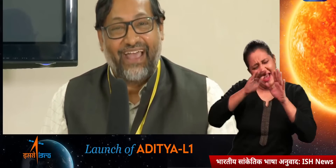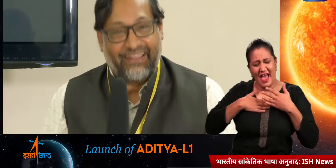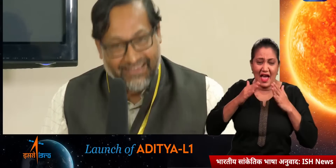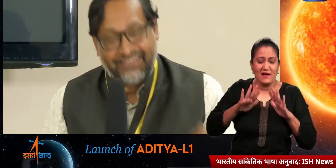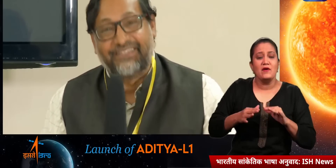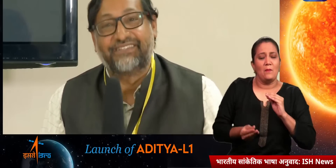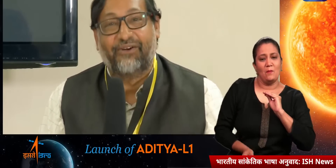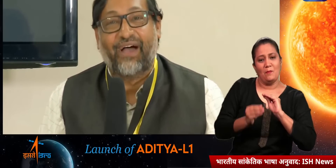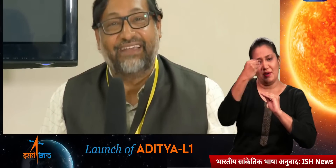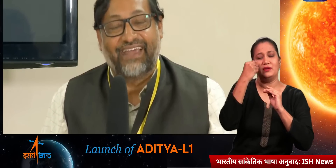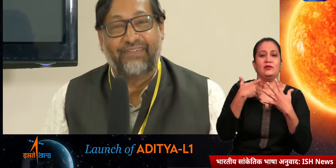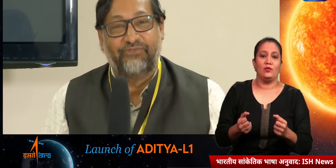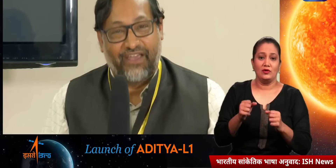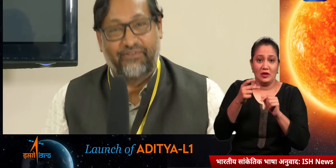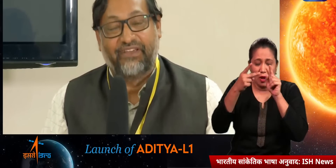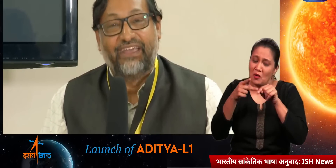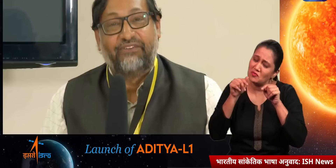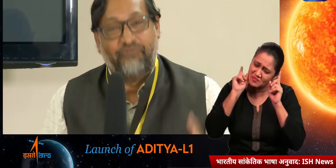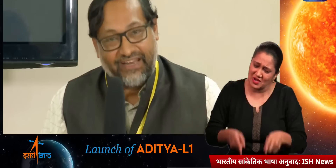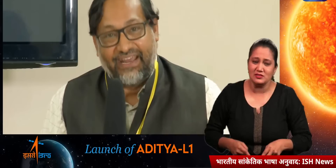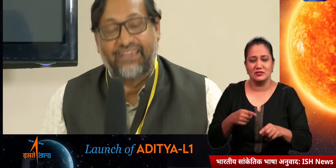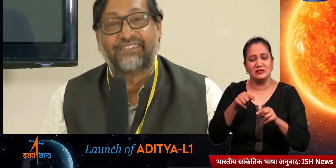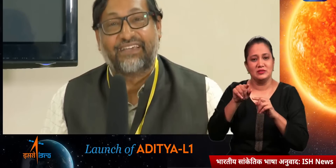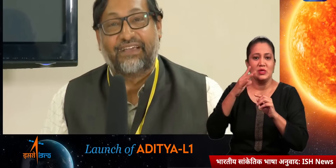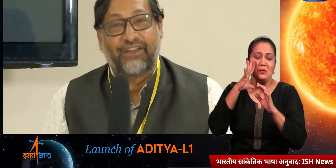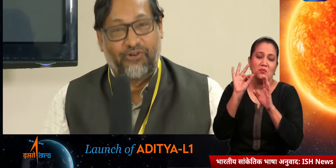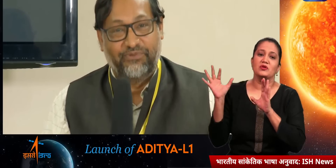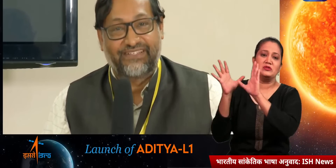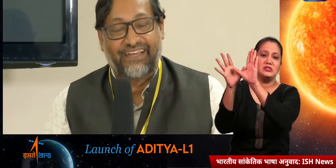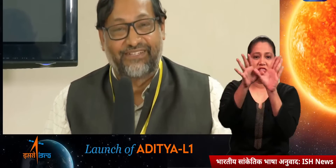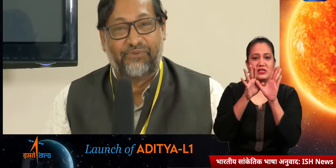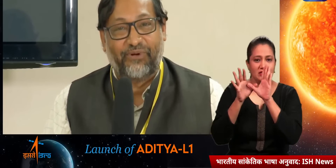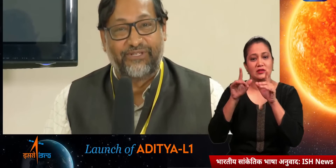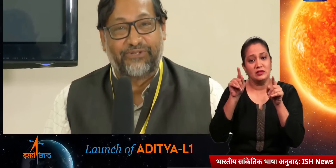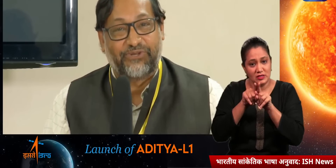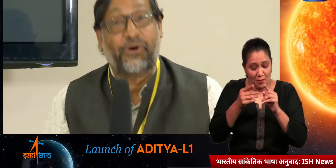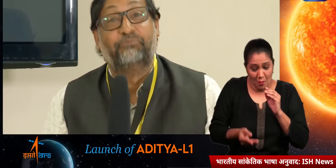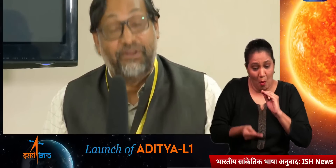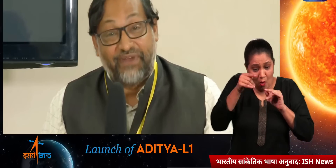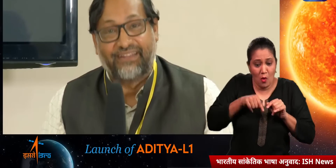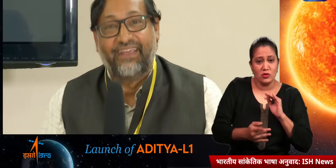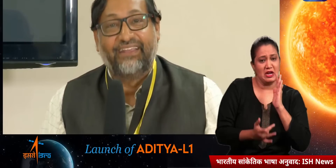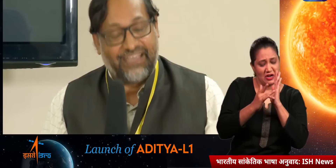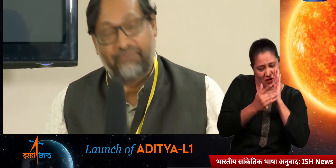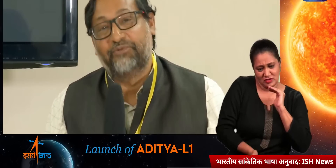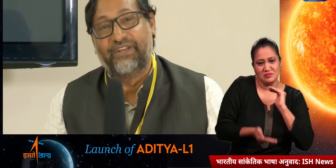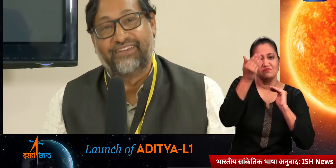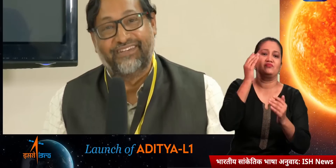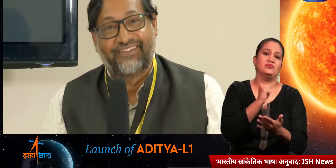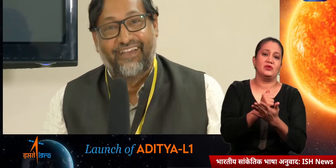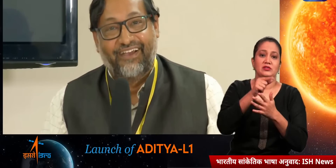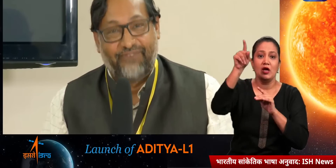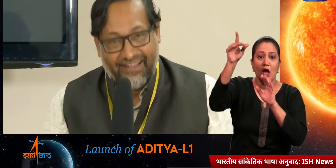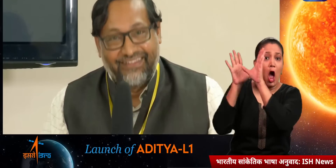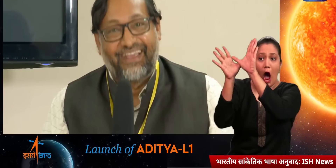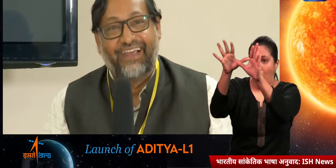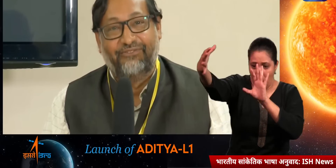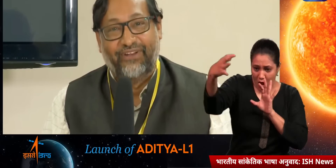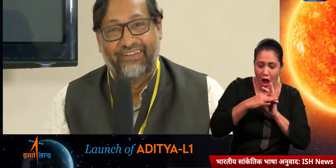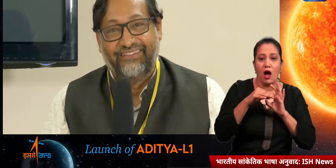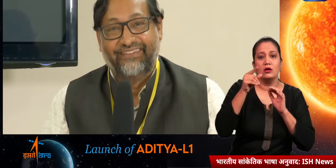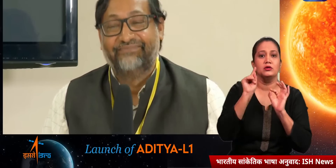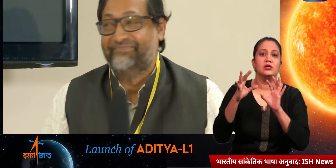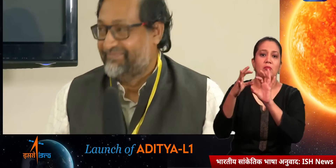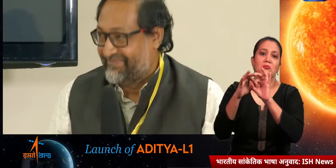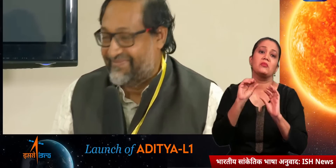ground. I think this is now high time. We have a very nice ground-based telescope also to complement the capabilities of Aditya